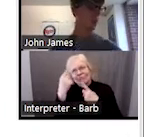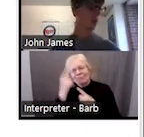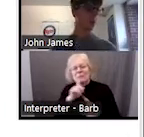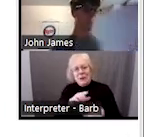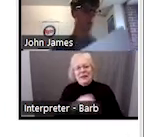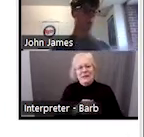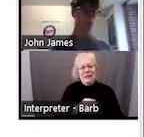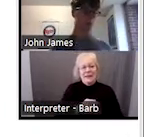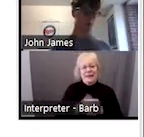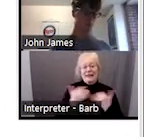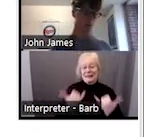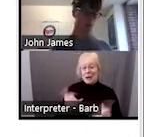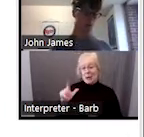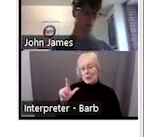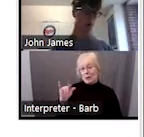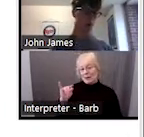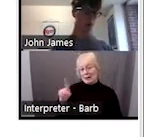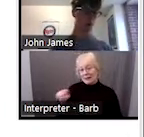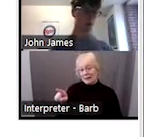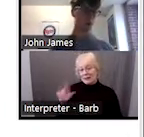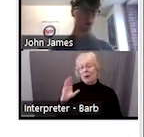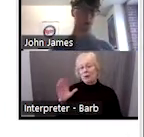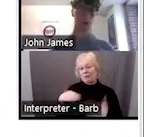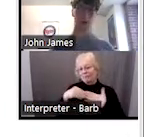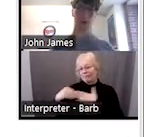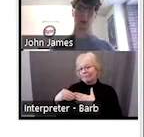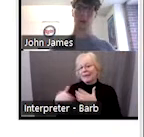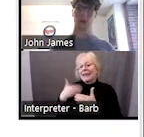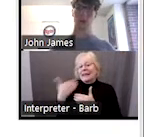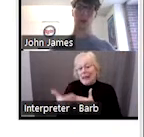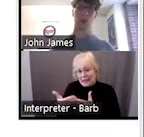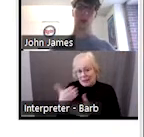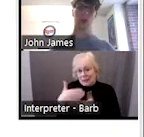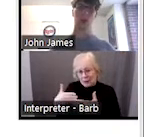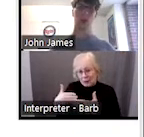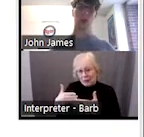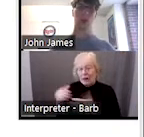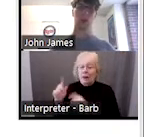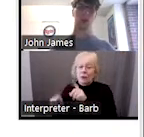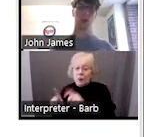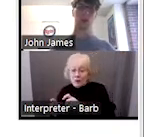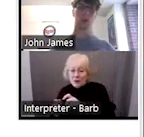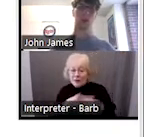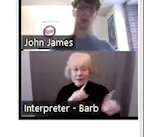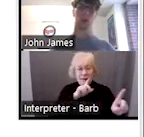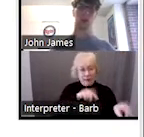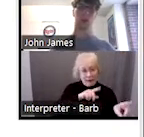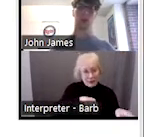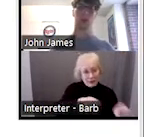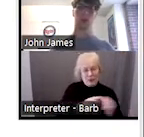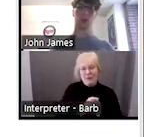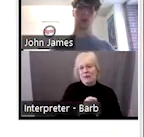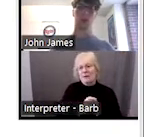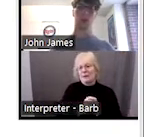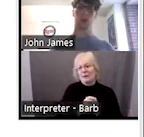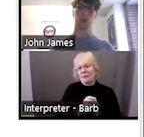Liz is now going to facilitate this next section of questions and answers. We would like to ask our